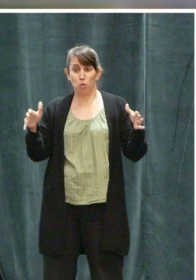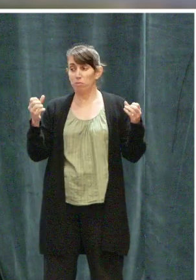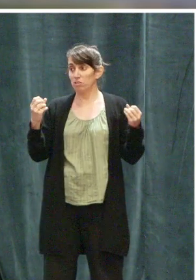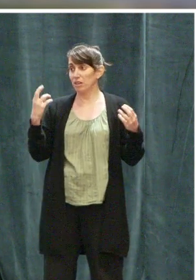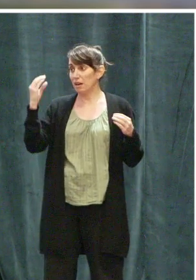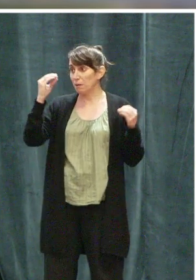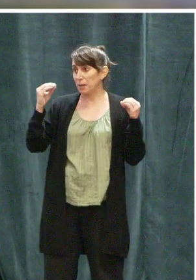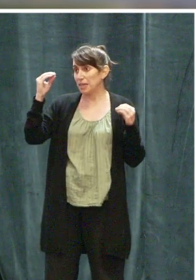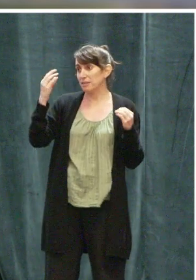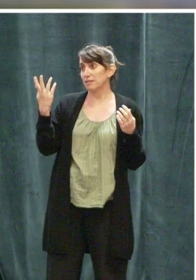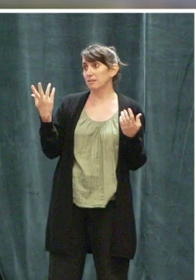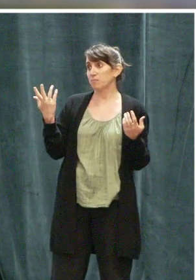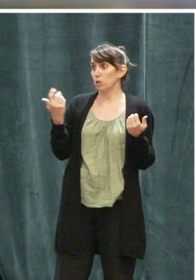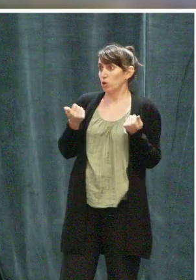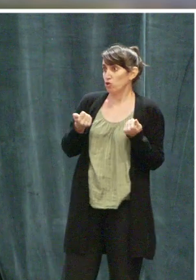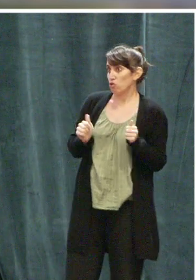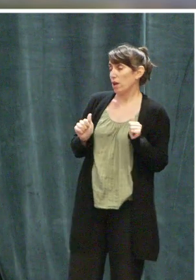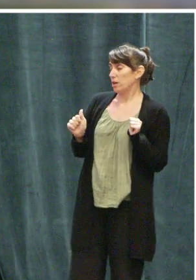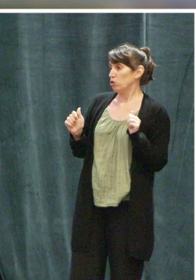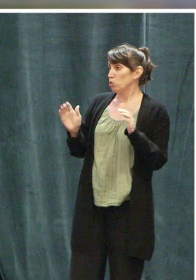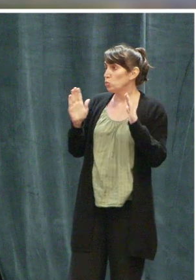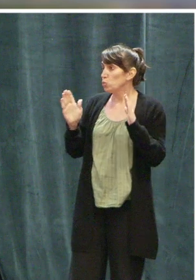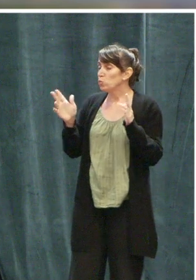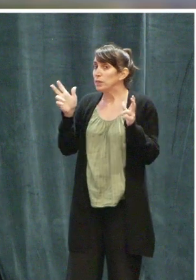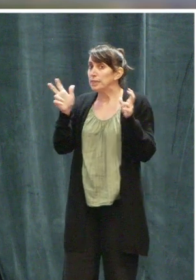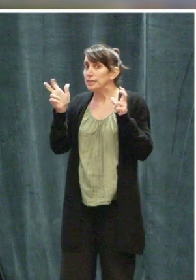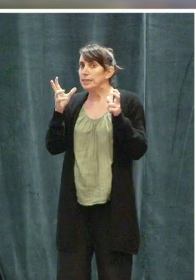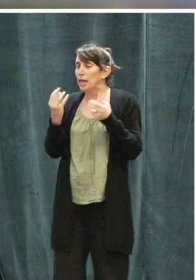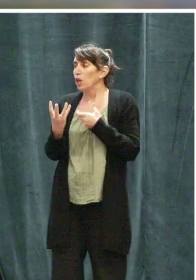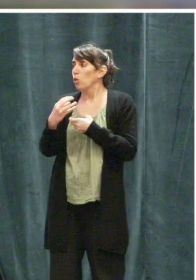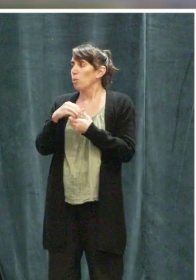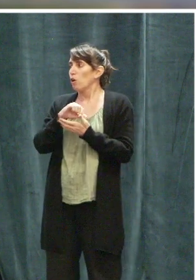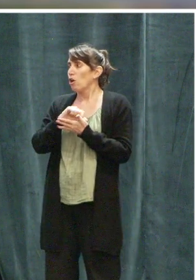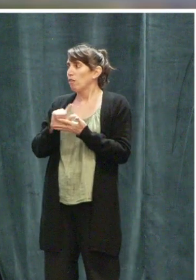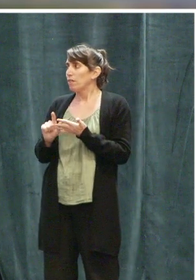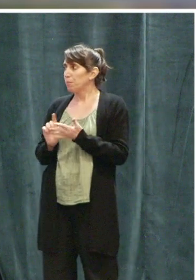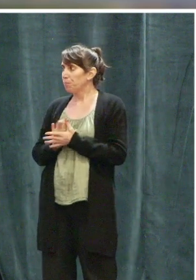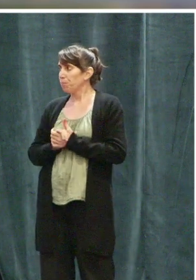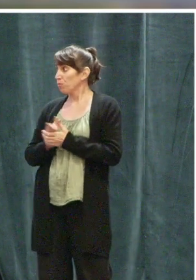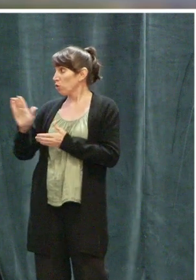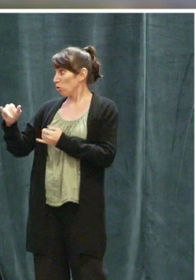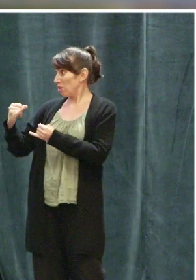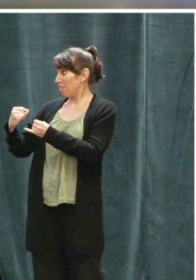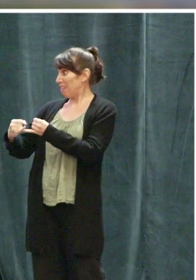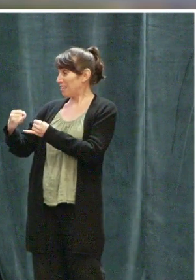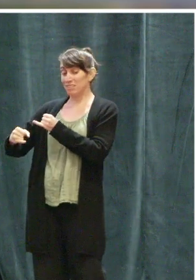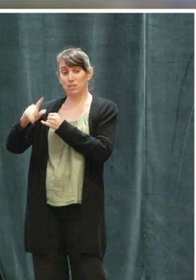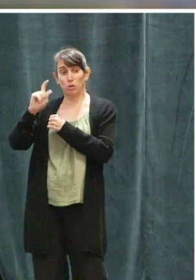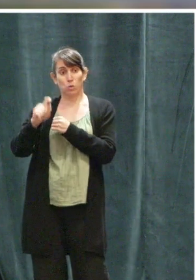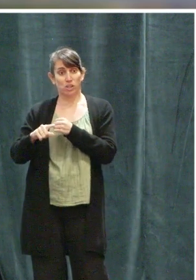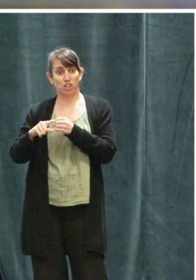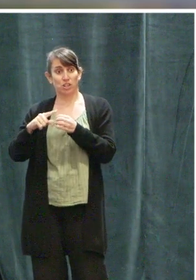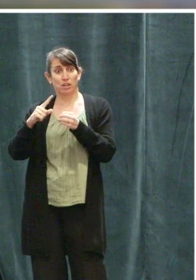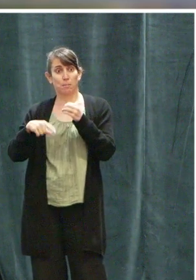that we're hearing, and we're trying to do our best to listen and to incorporate all of them. Your last point was about the street